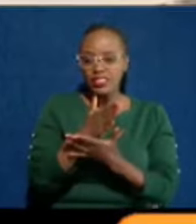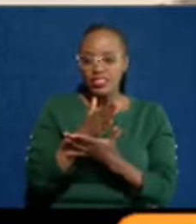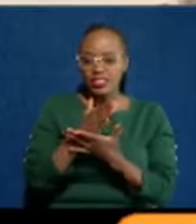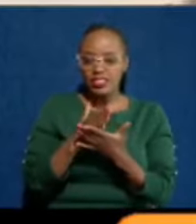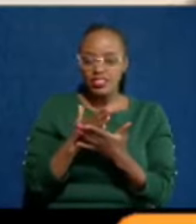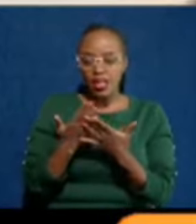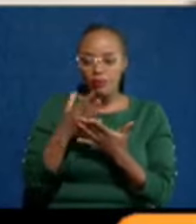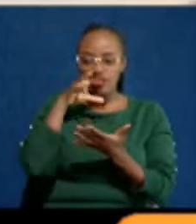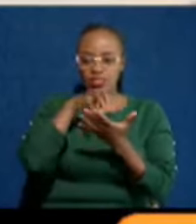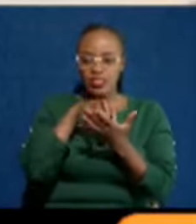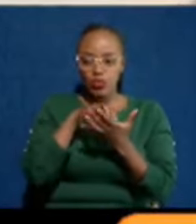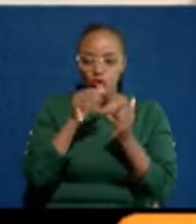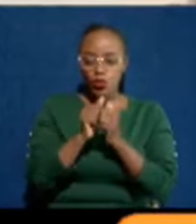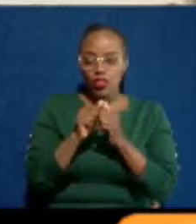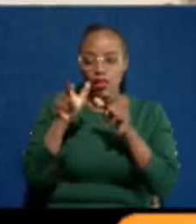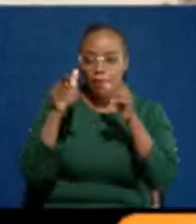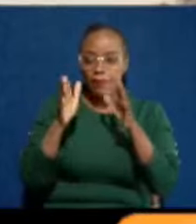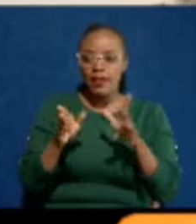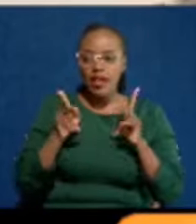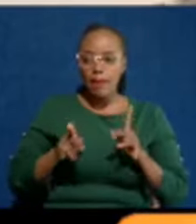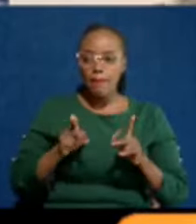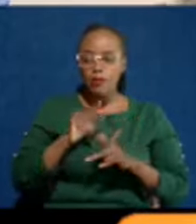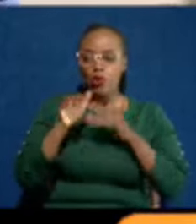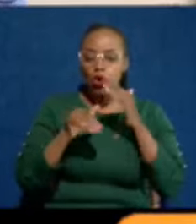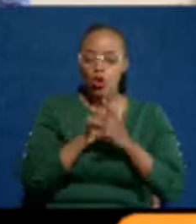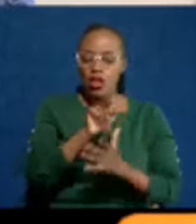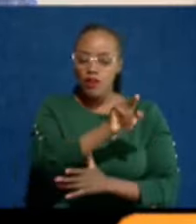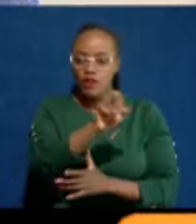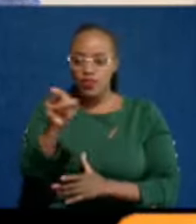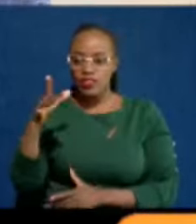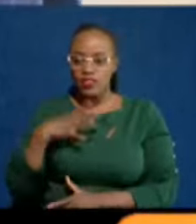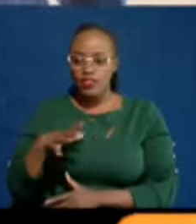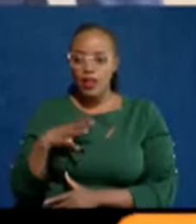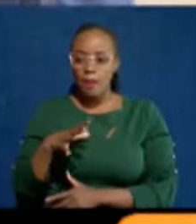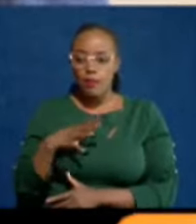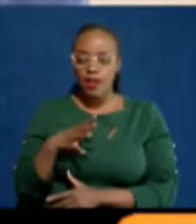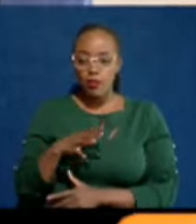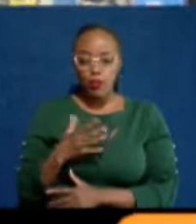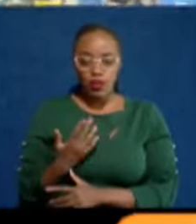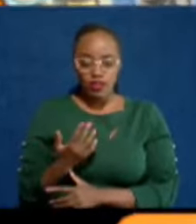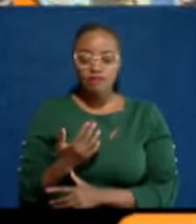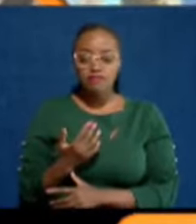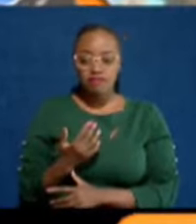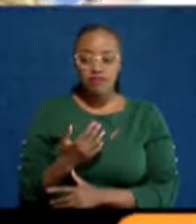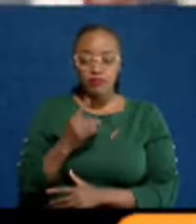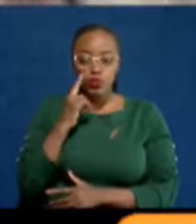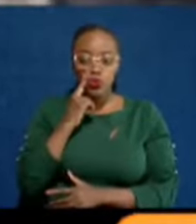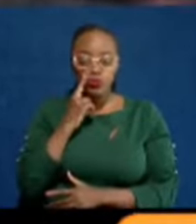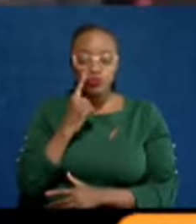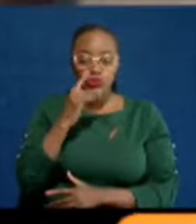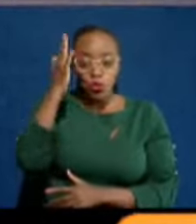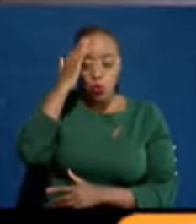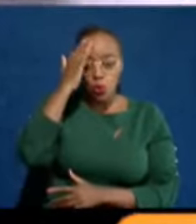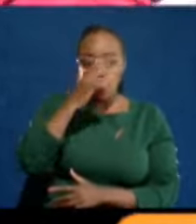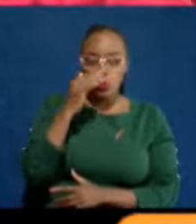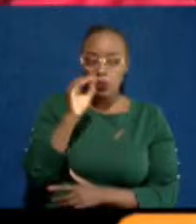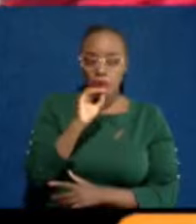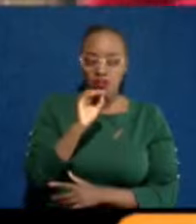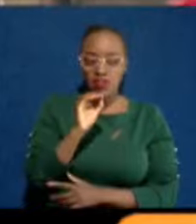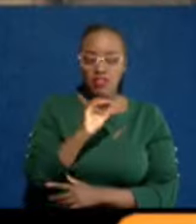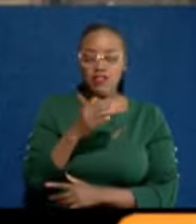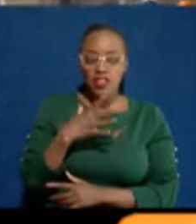of a situation with journalists, all of them are wounded. You don't know who is who. And that's what... And